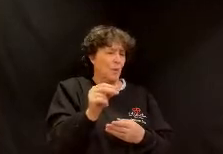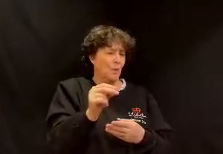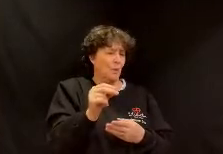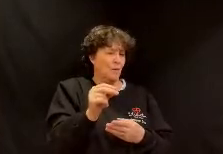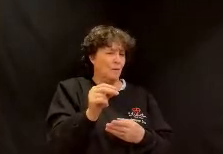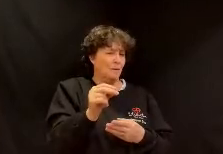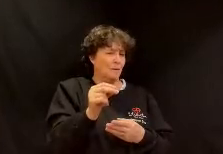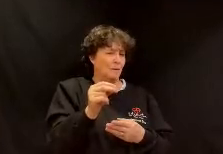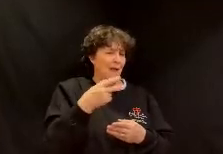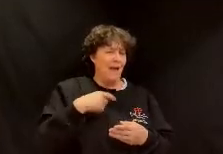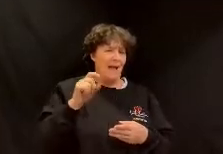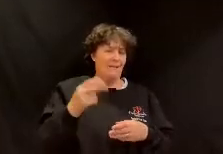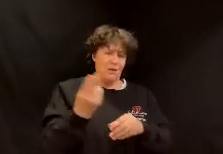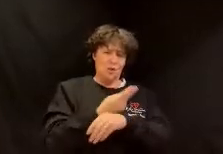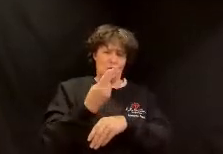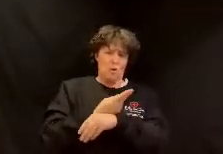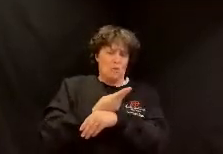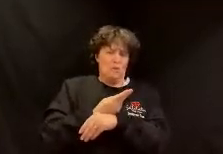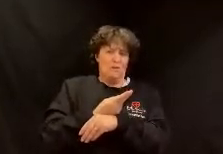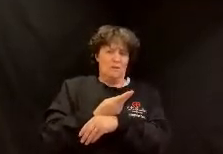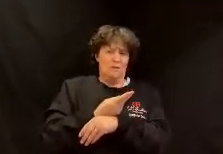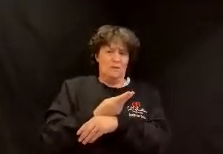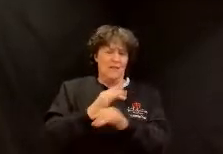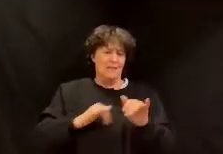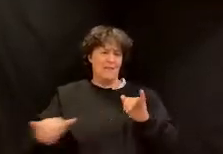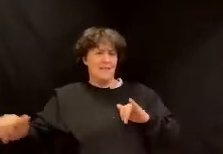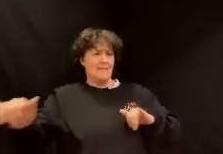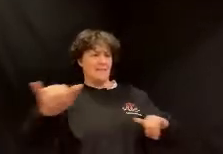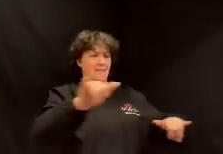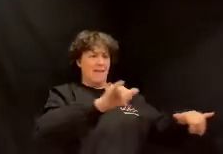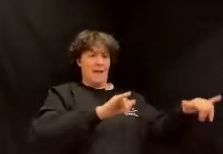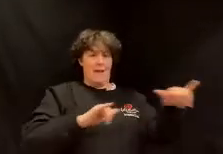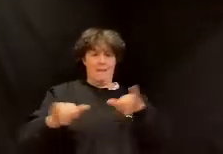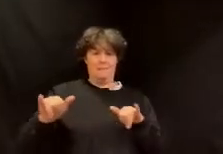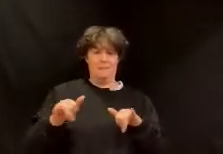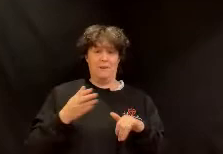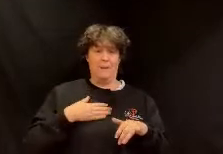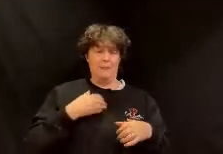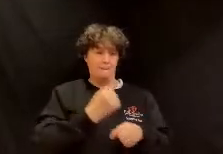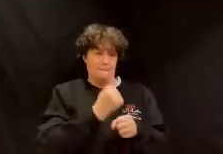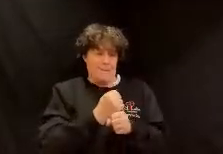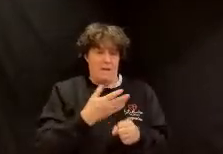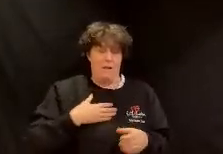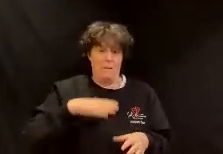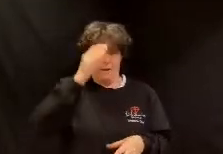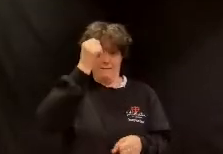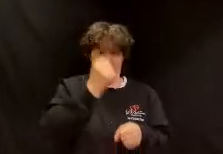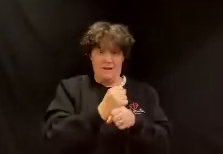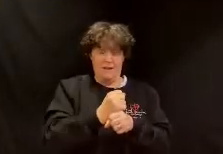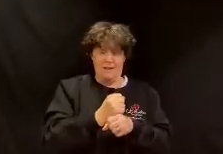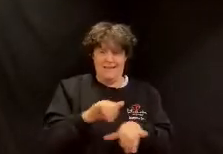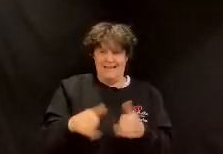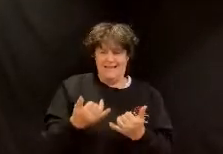I'm using that faith. Amen. I need to use. So the development of my faith is the development in using it.